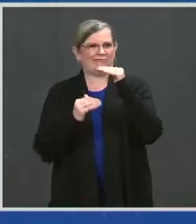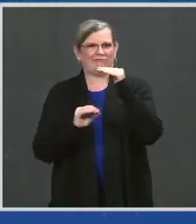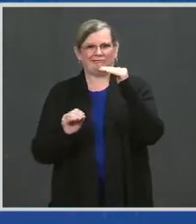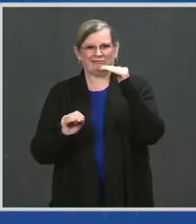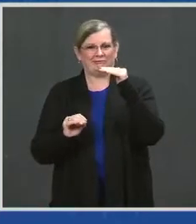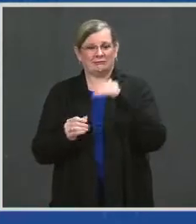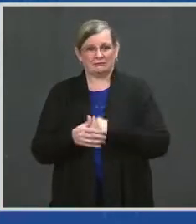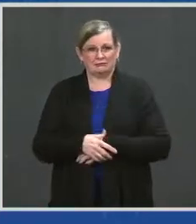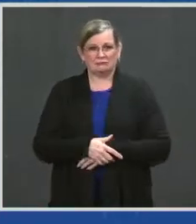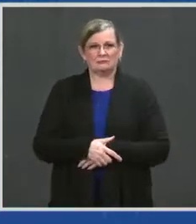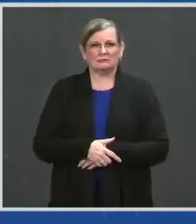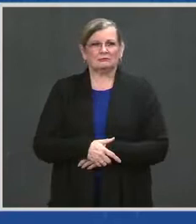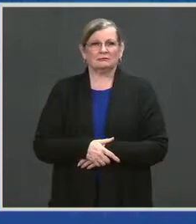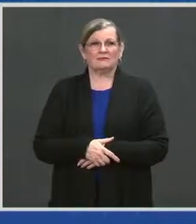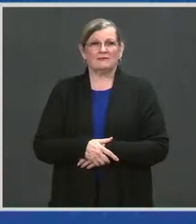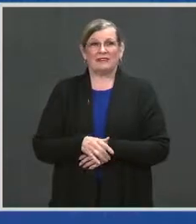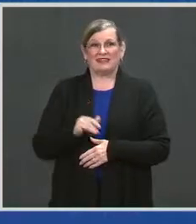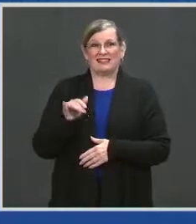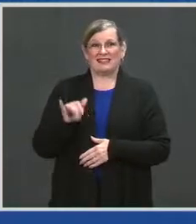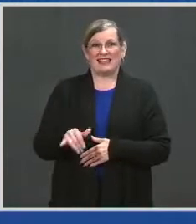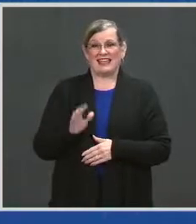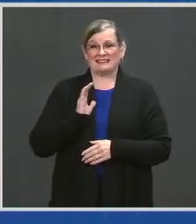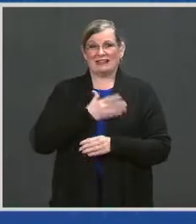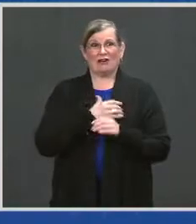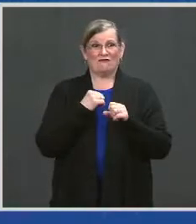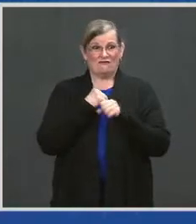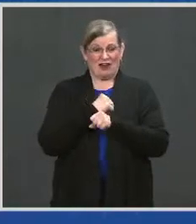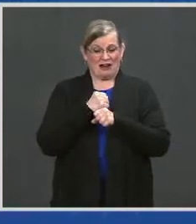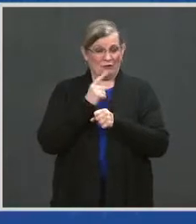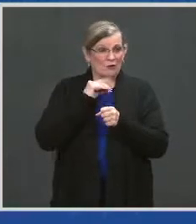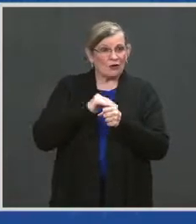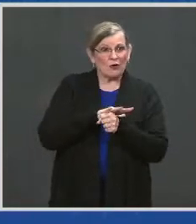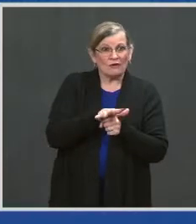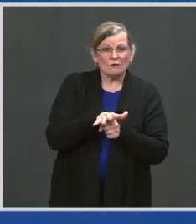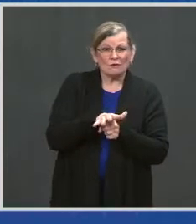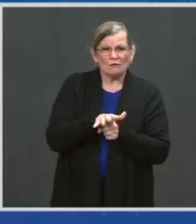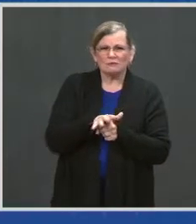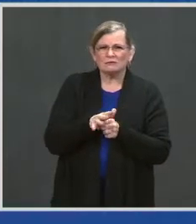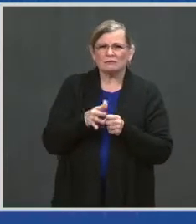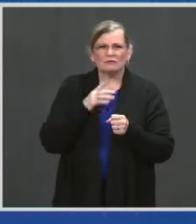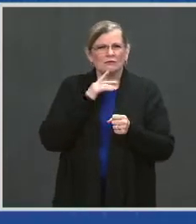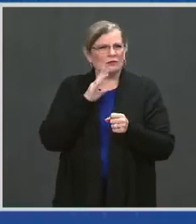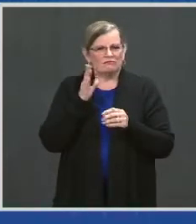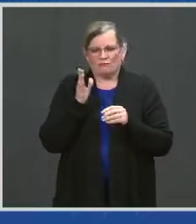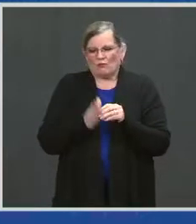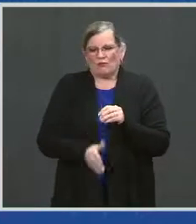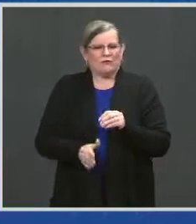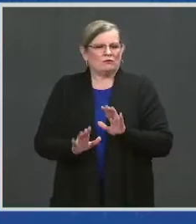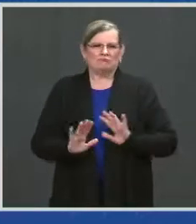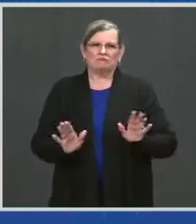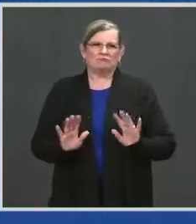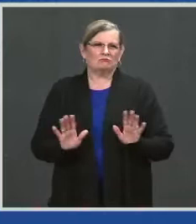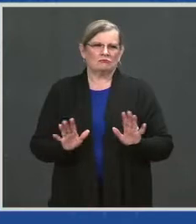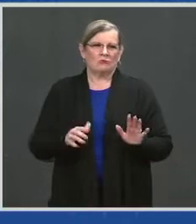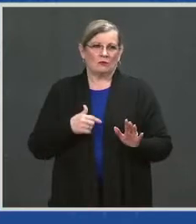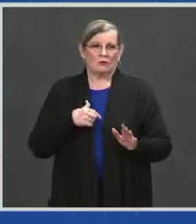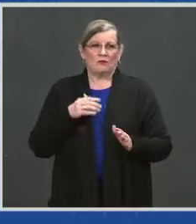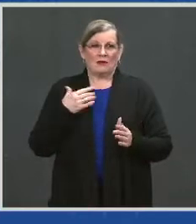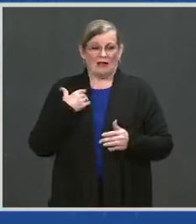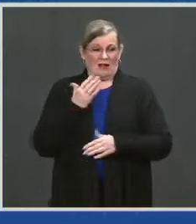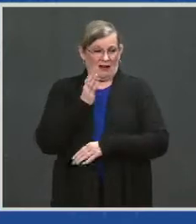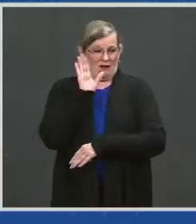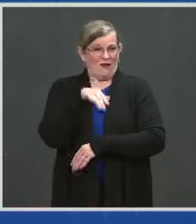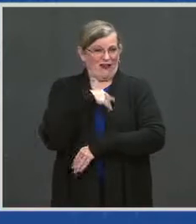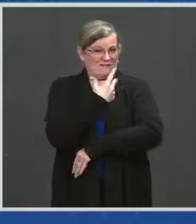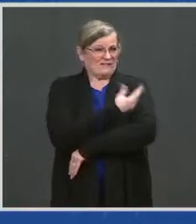the fight's far from over. We know that vaccines are safe and effective. We're vaccinating more people than any other country